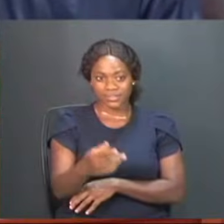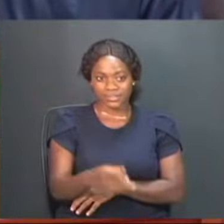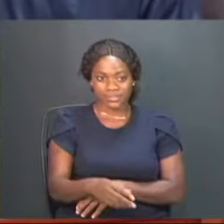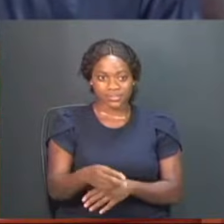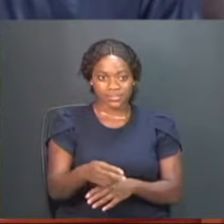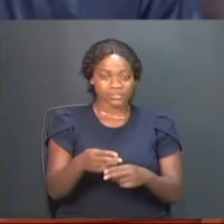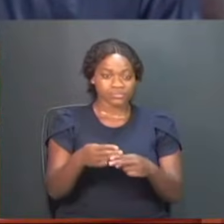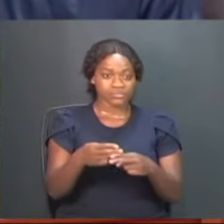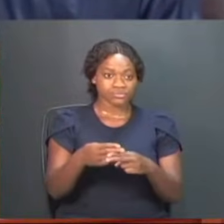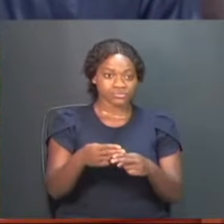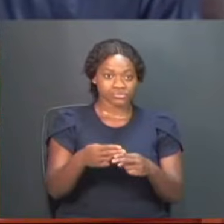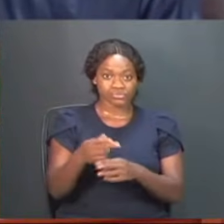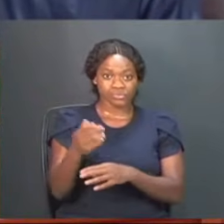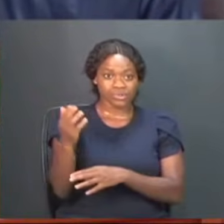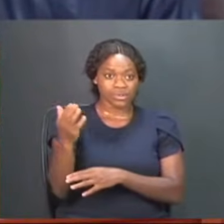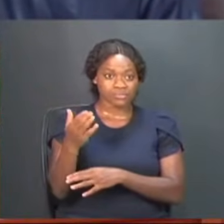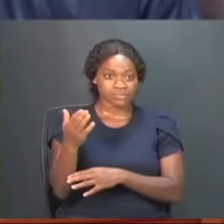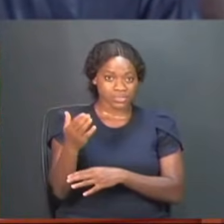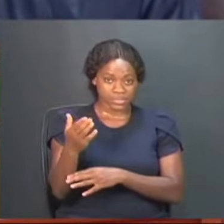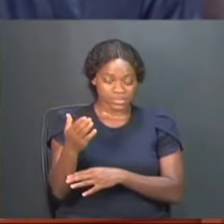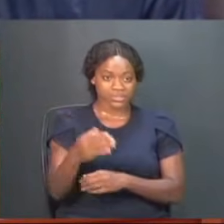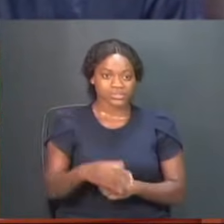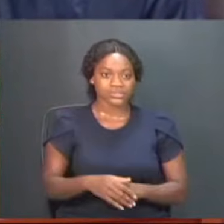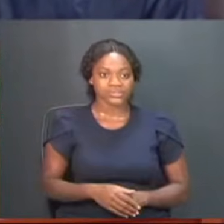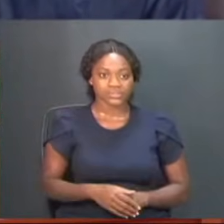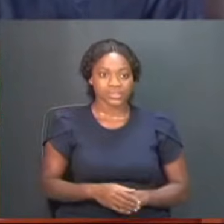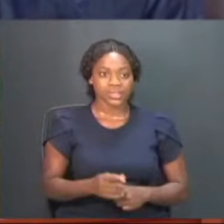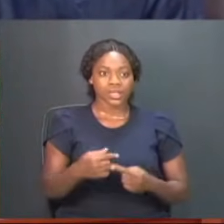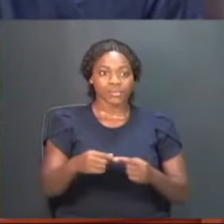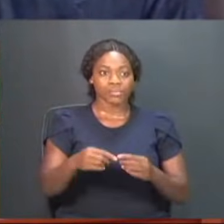explanatory statement in the report.